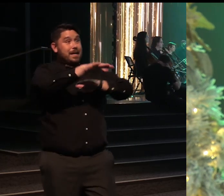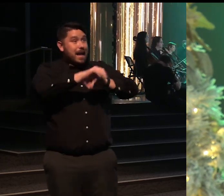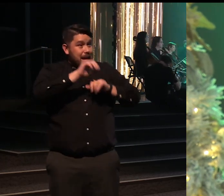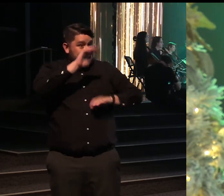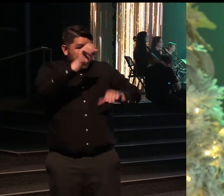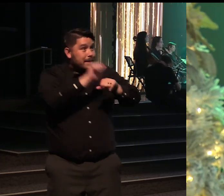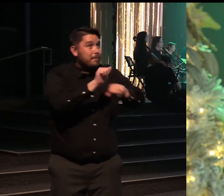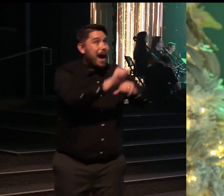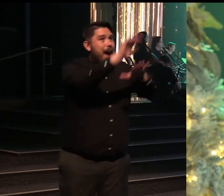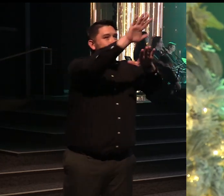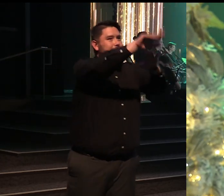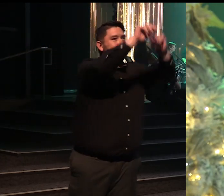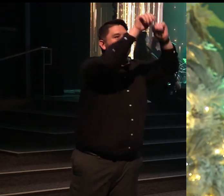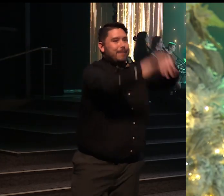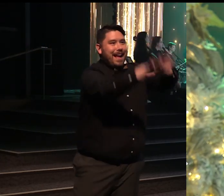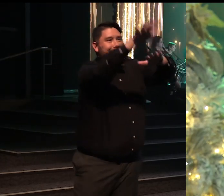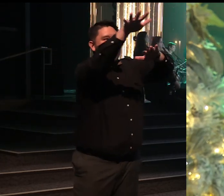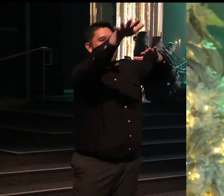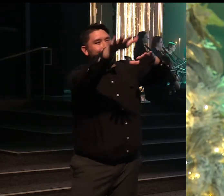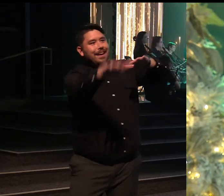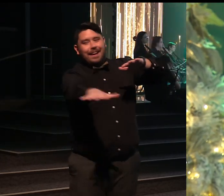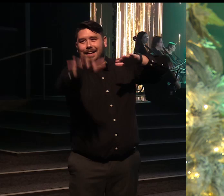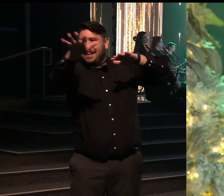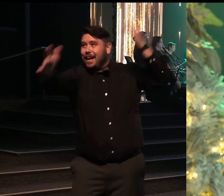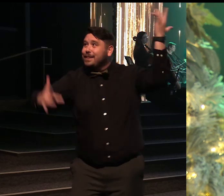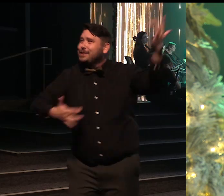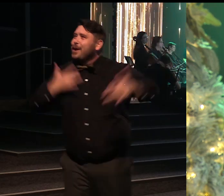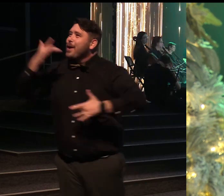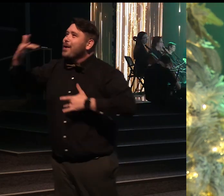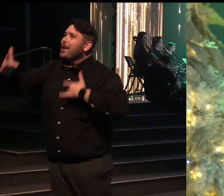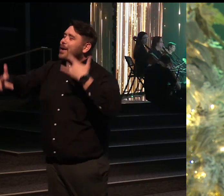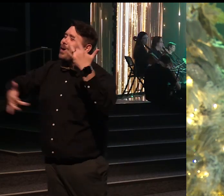and the mountains in reply,